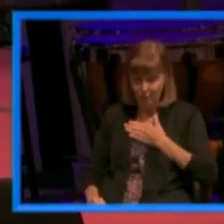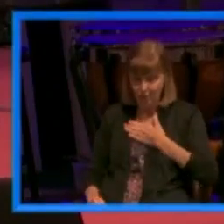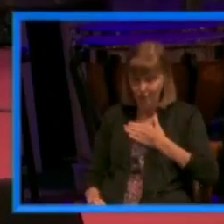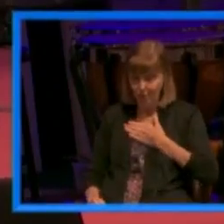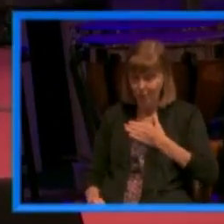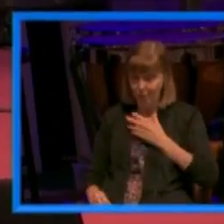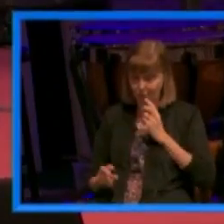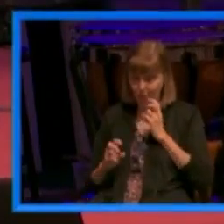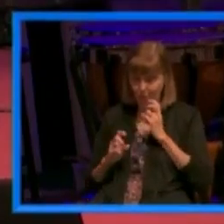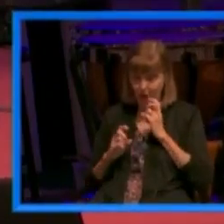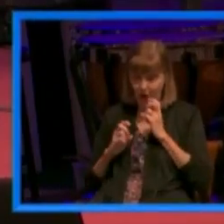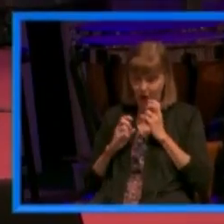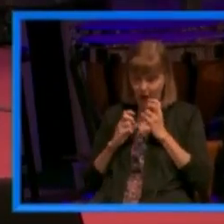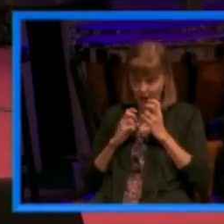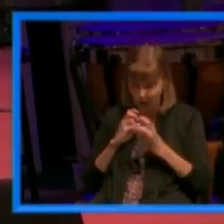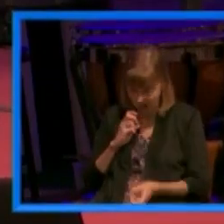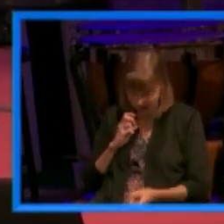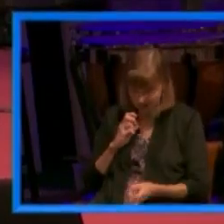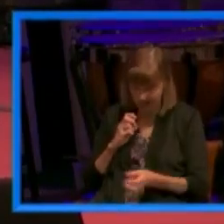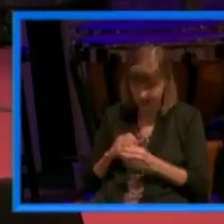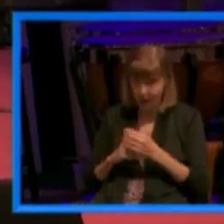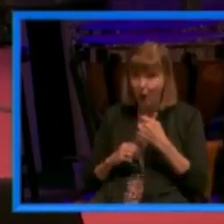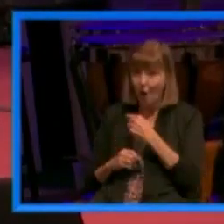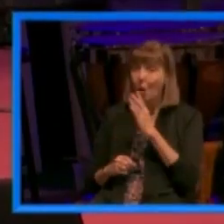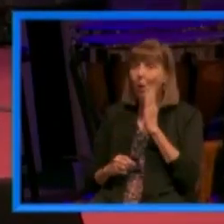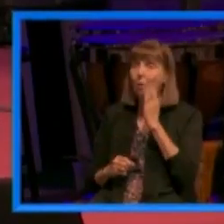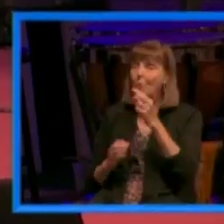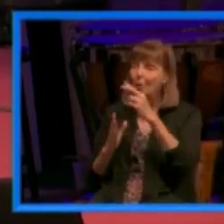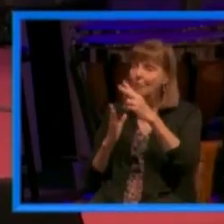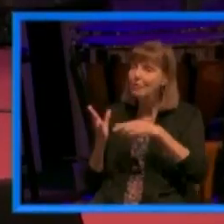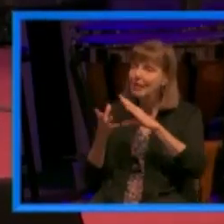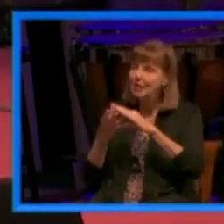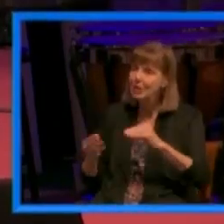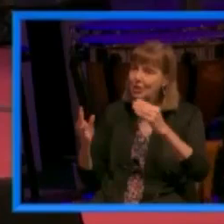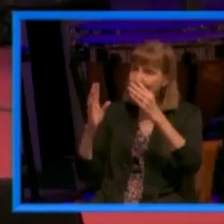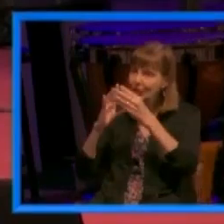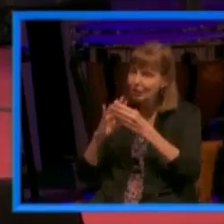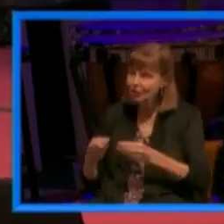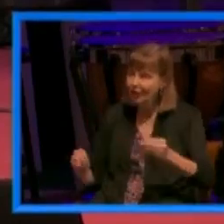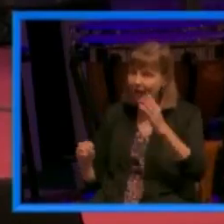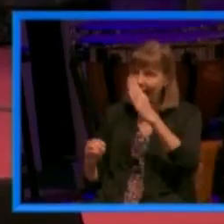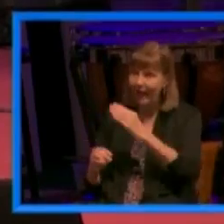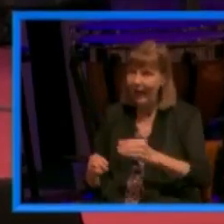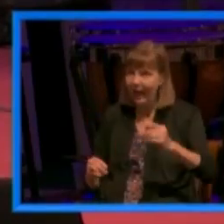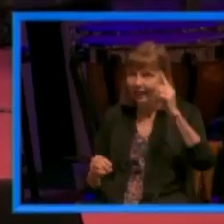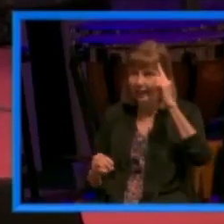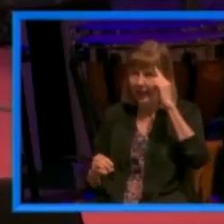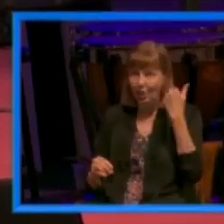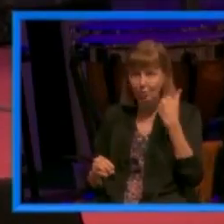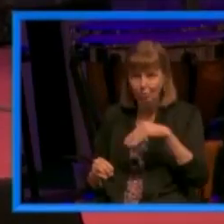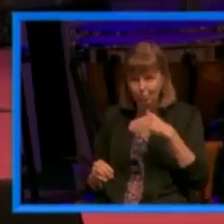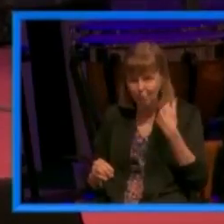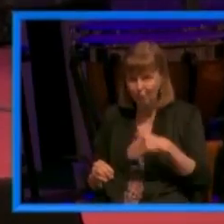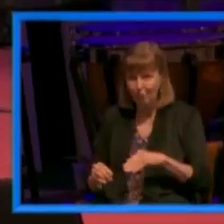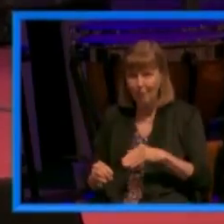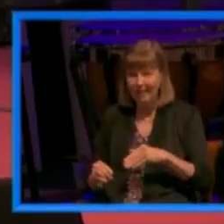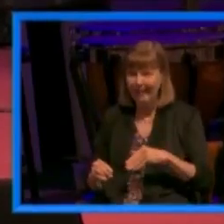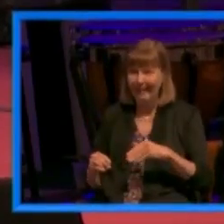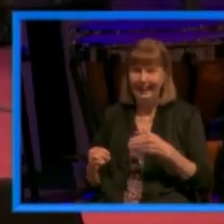jaw-slacked. We will read a story and think, man, how bad can it get? How awful can